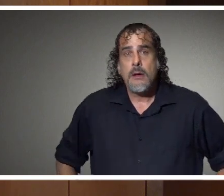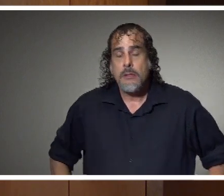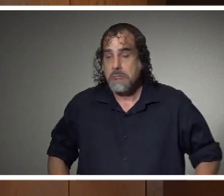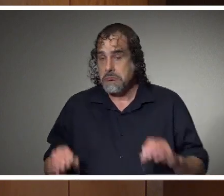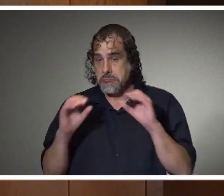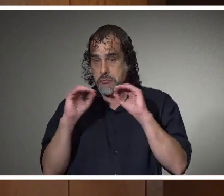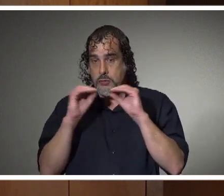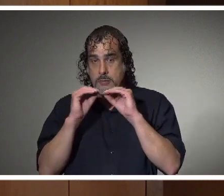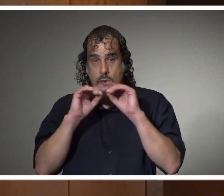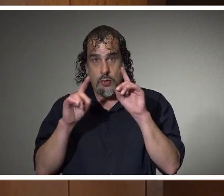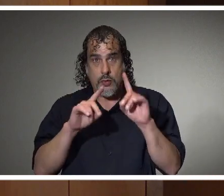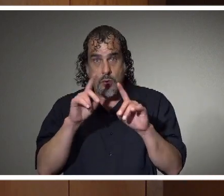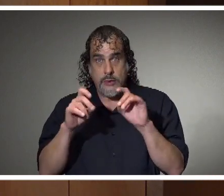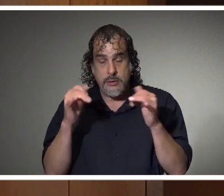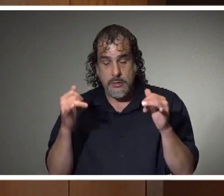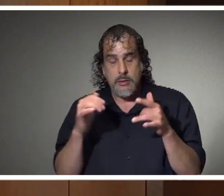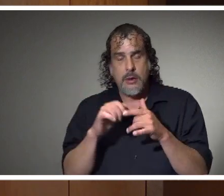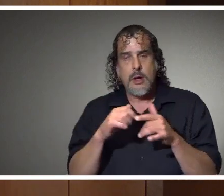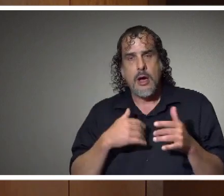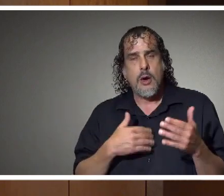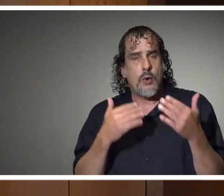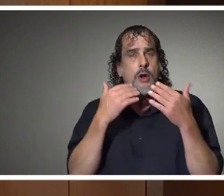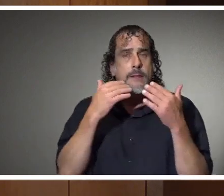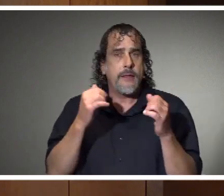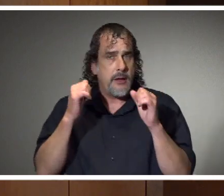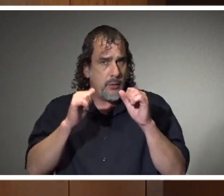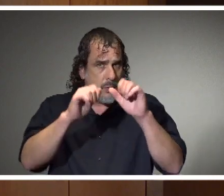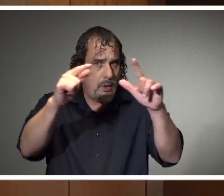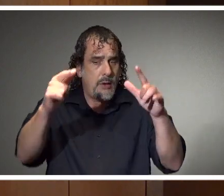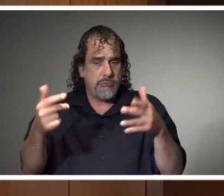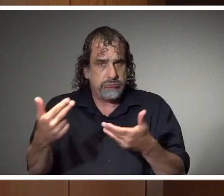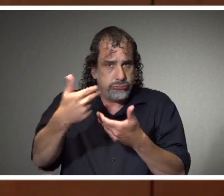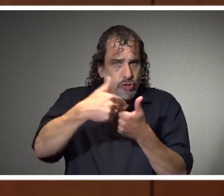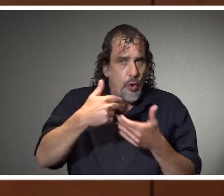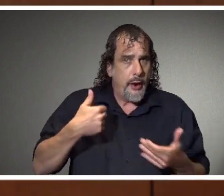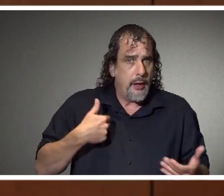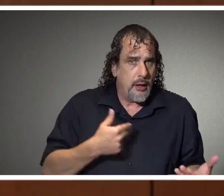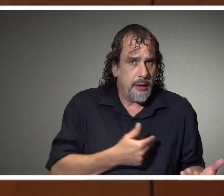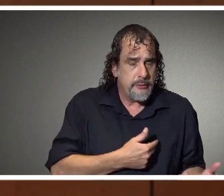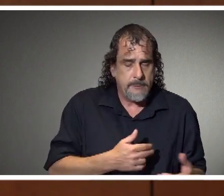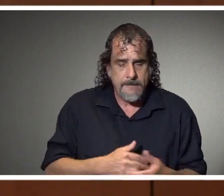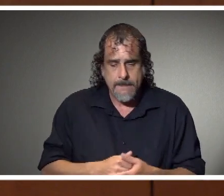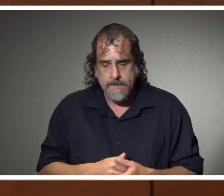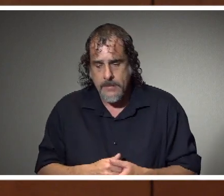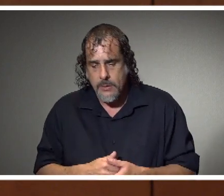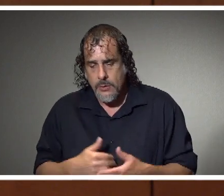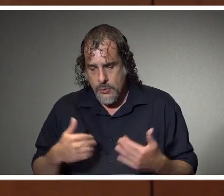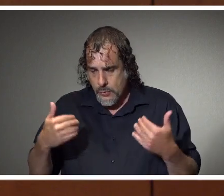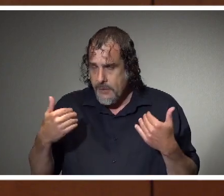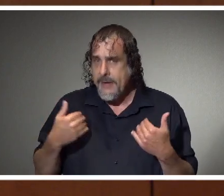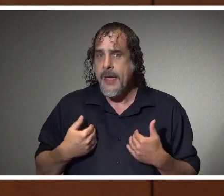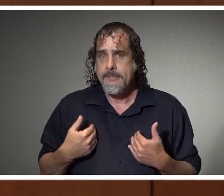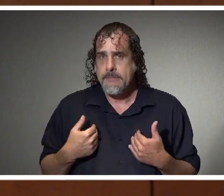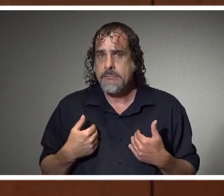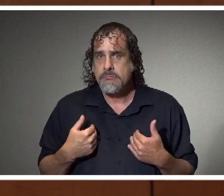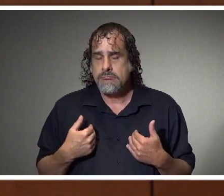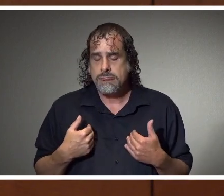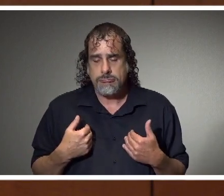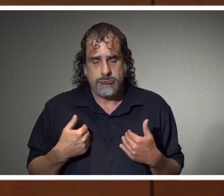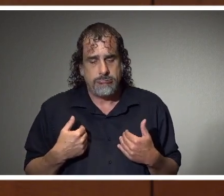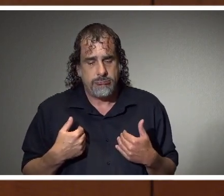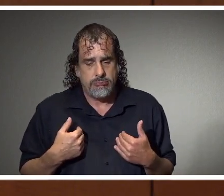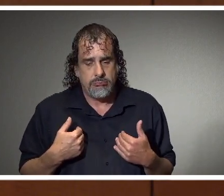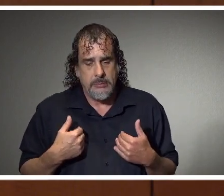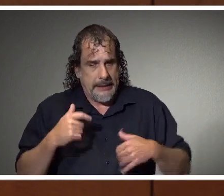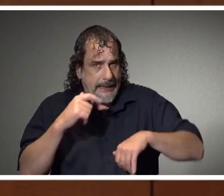Seeing no further questions at this time, I want to thank everyone for being here today. We have had a period